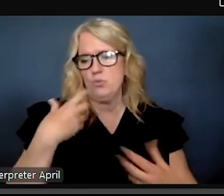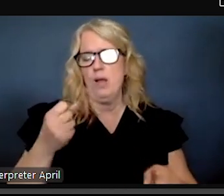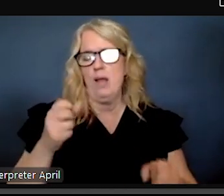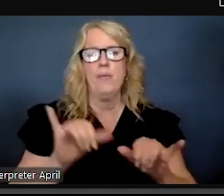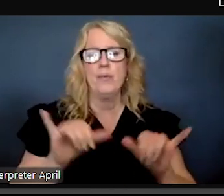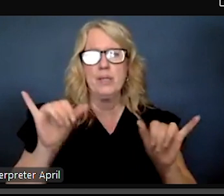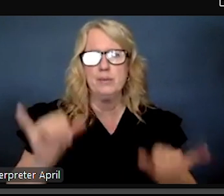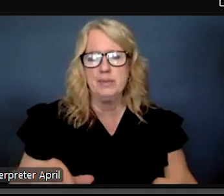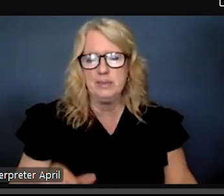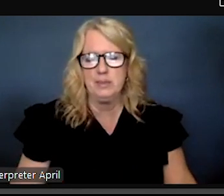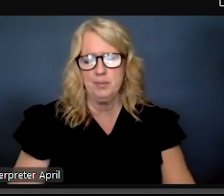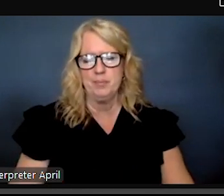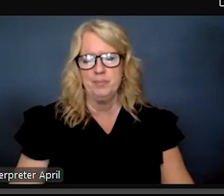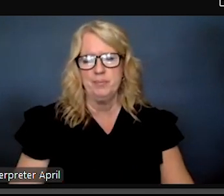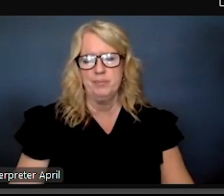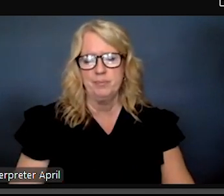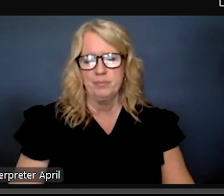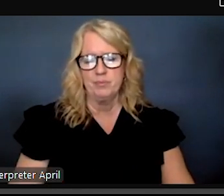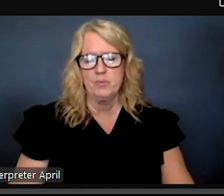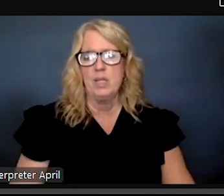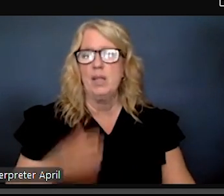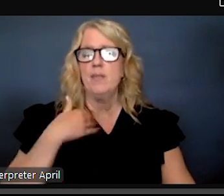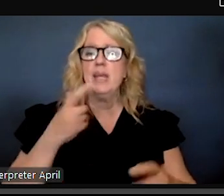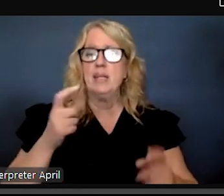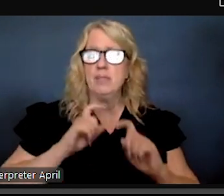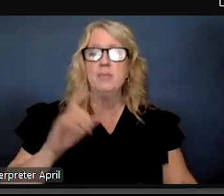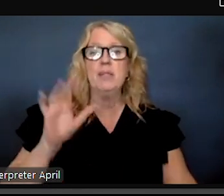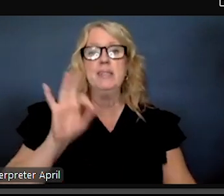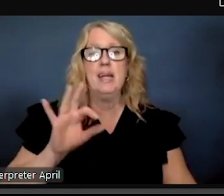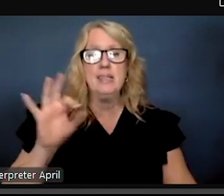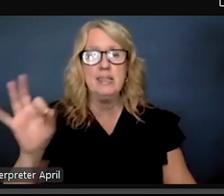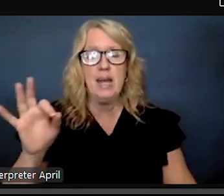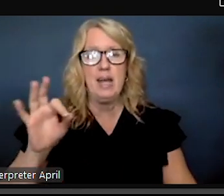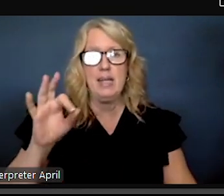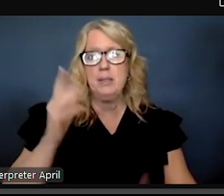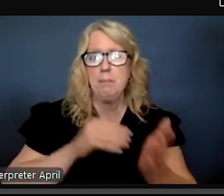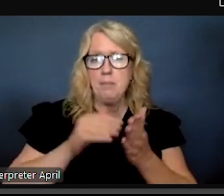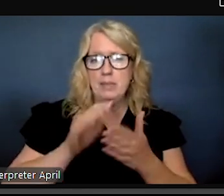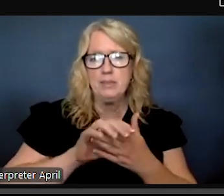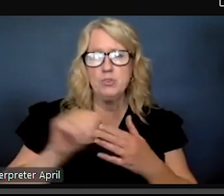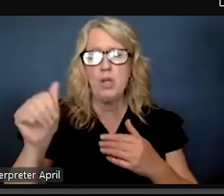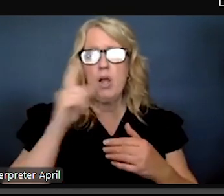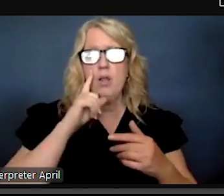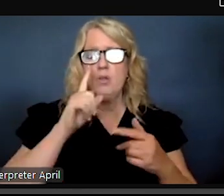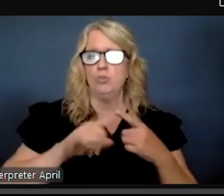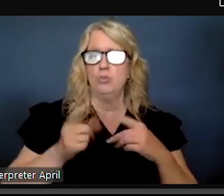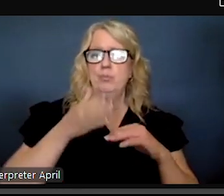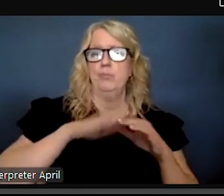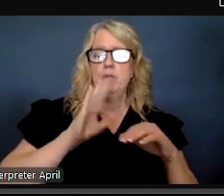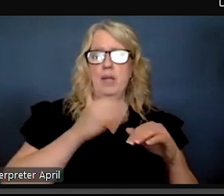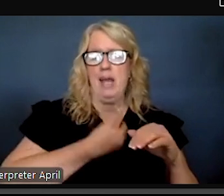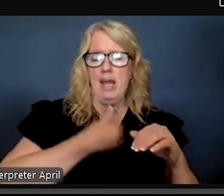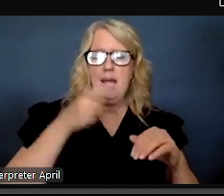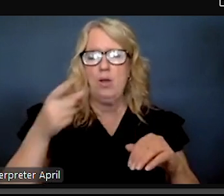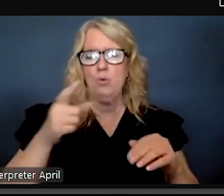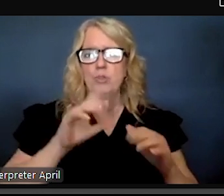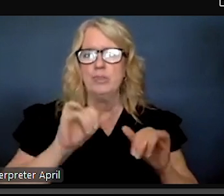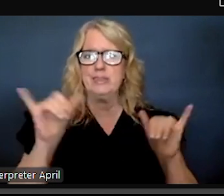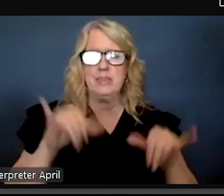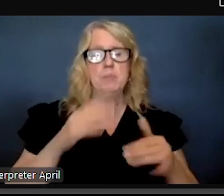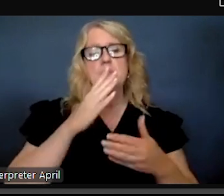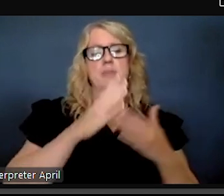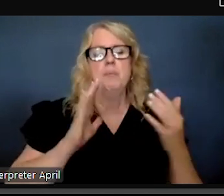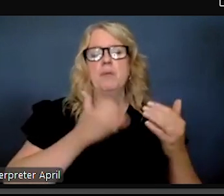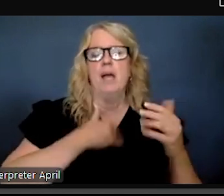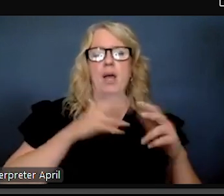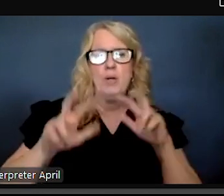in particular. And we were granted $99 million to beef up our crisis system. So this is just an example of some of our